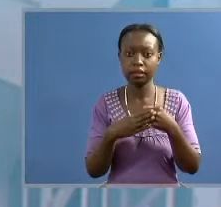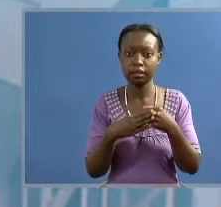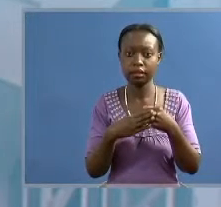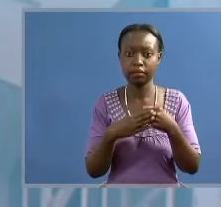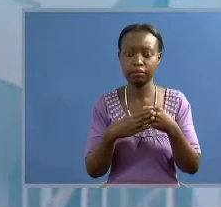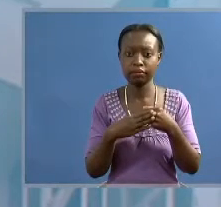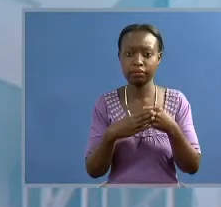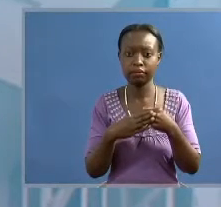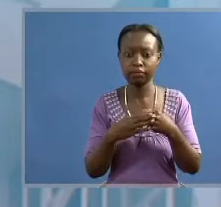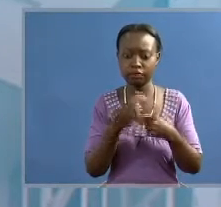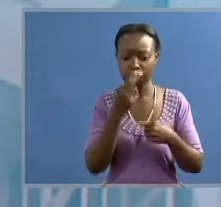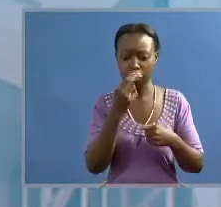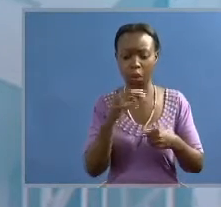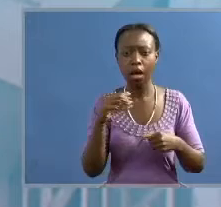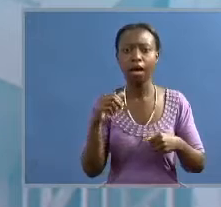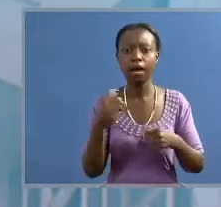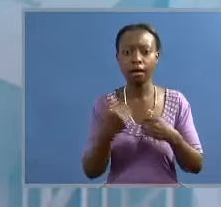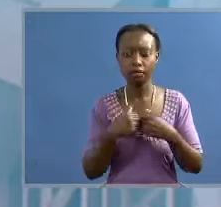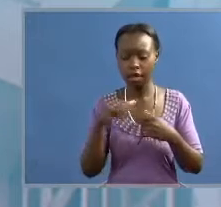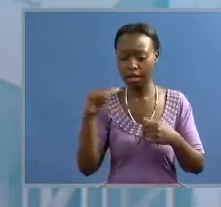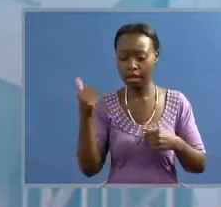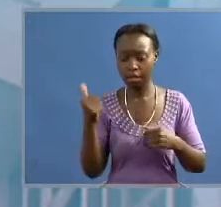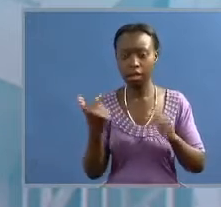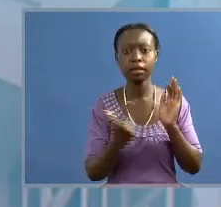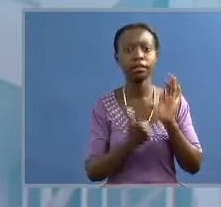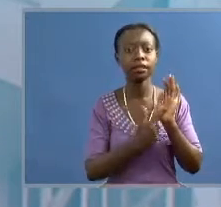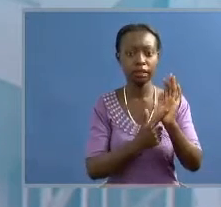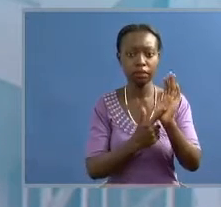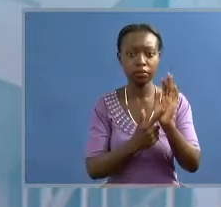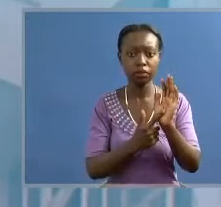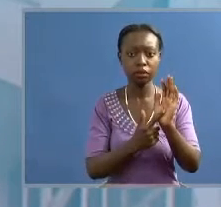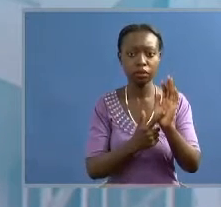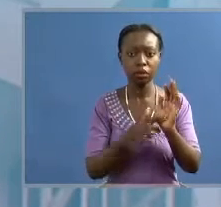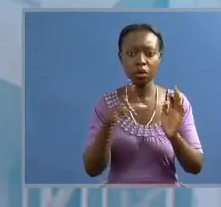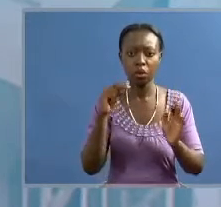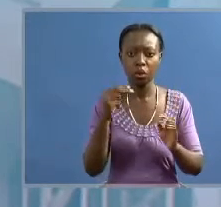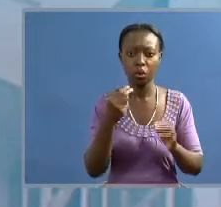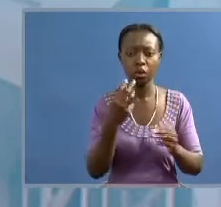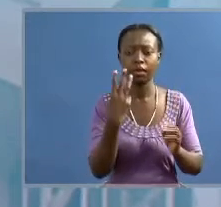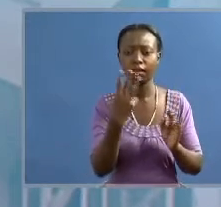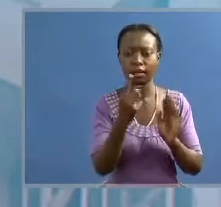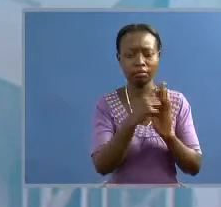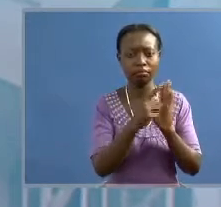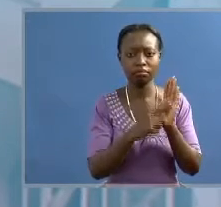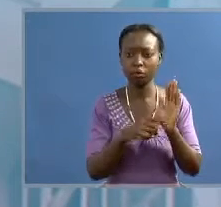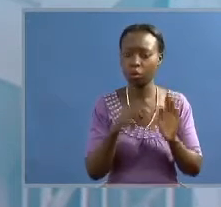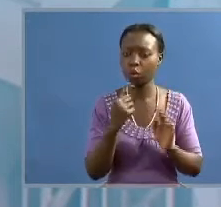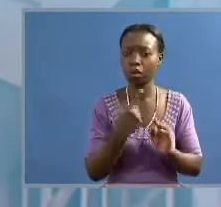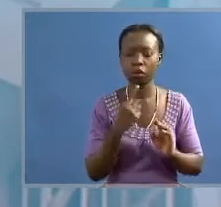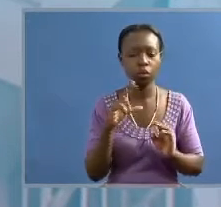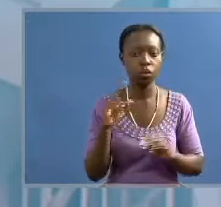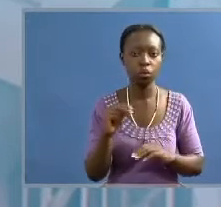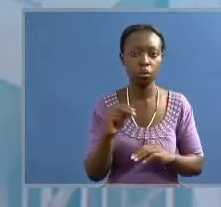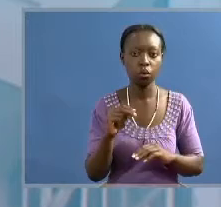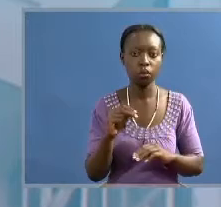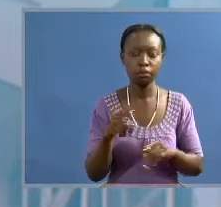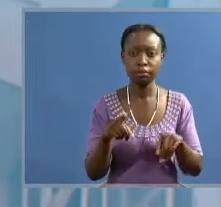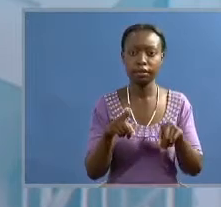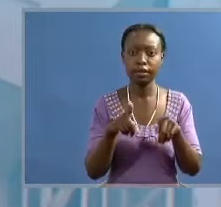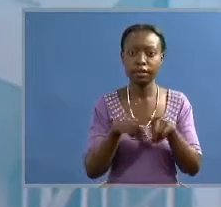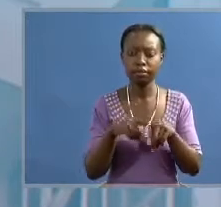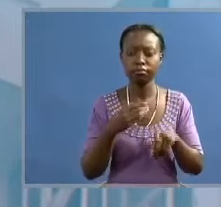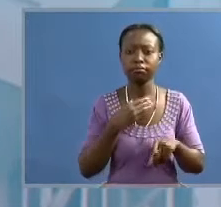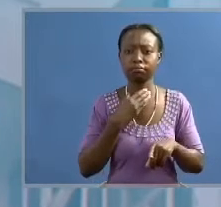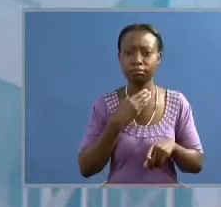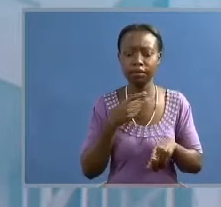have other symptoms apart from the three that I've just highlighted. Right. So you will also find sore throat. You will